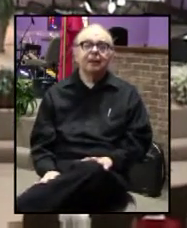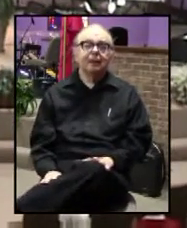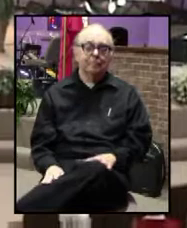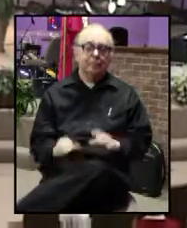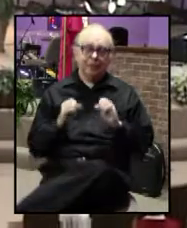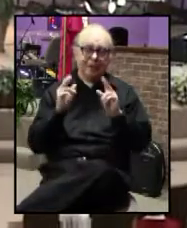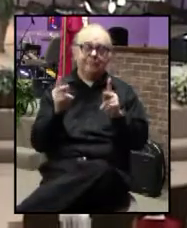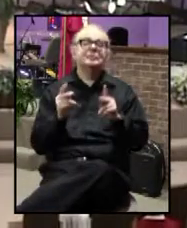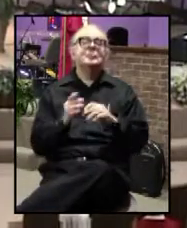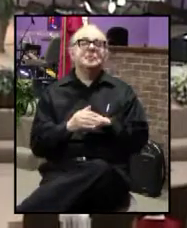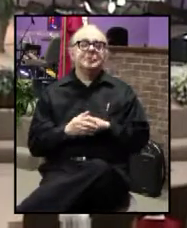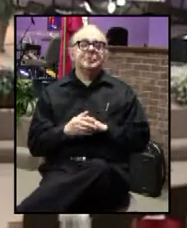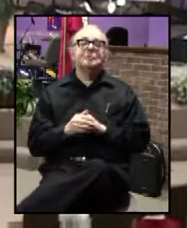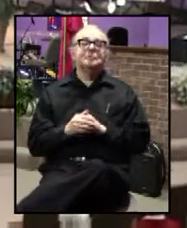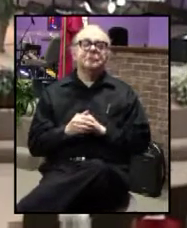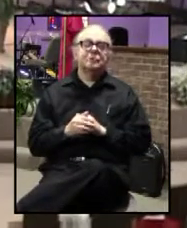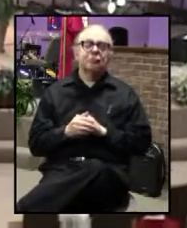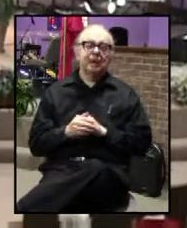okay?